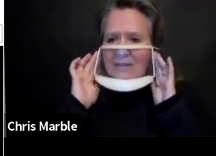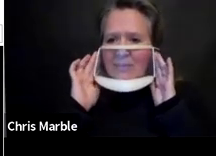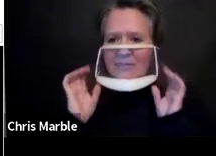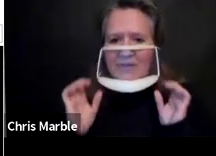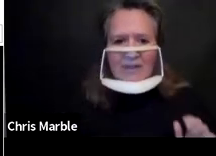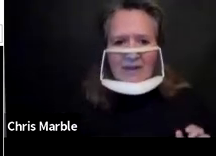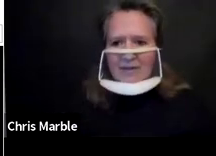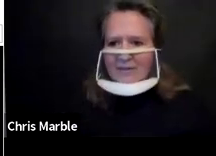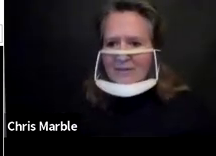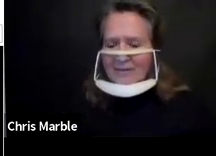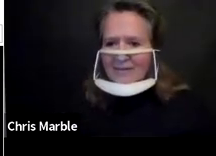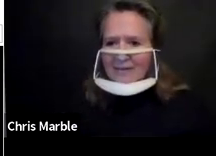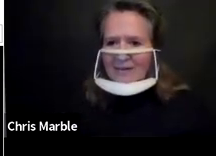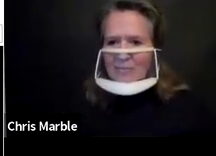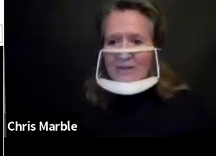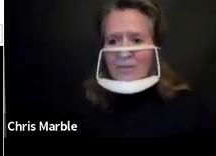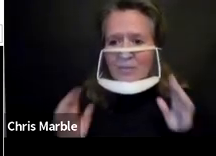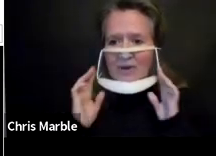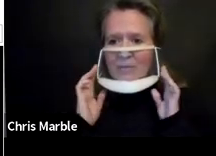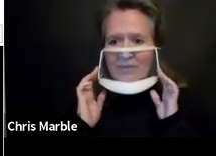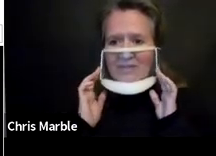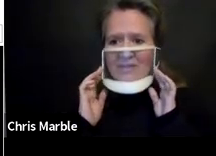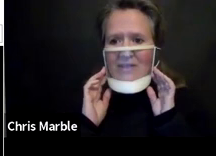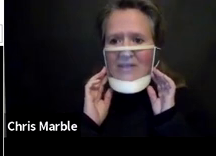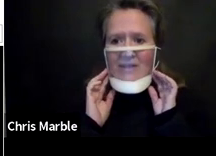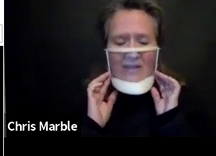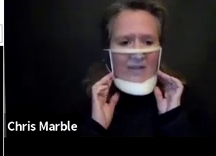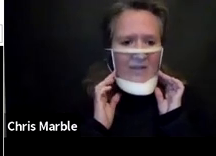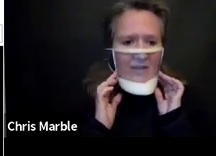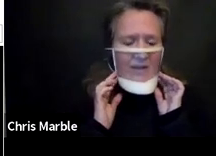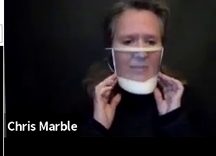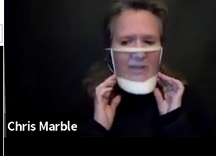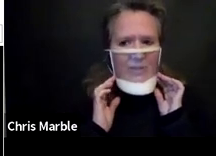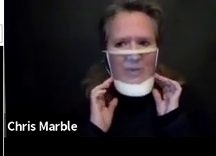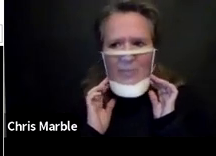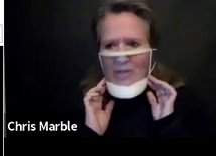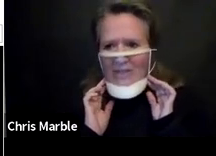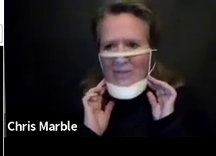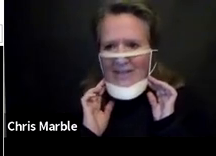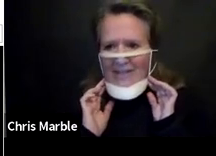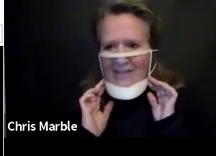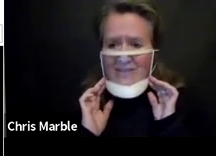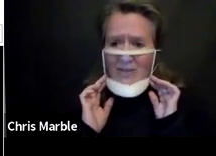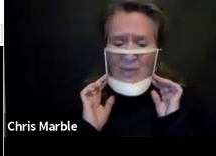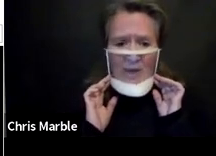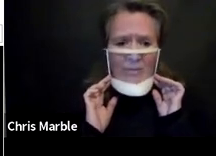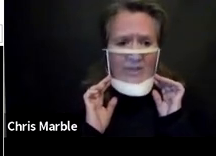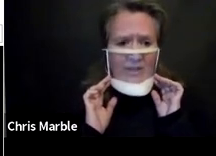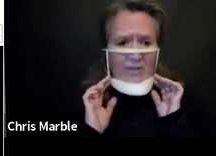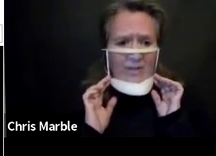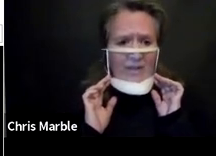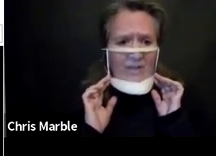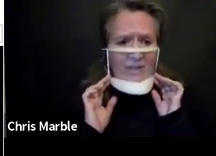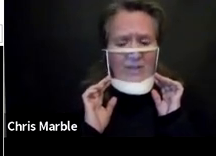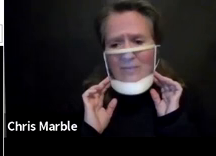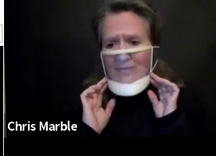There's a little bit of a glare, but you can probably see, and you're supposed to put it down tight like this, and you can probably